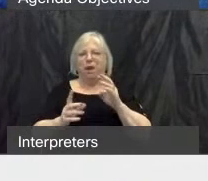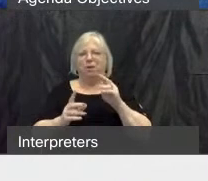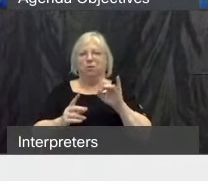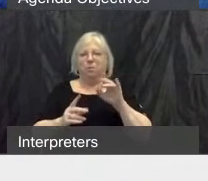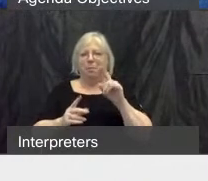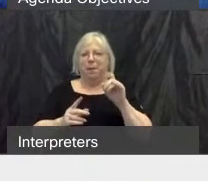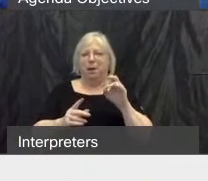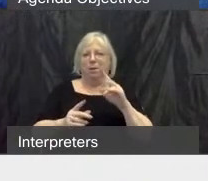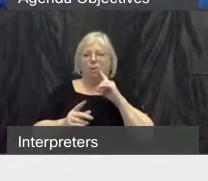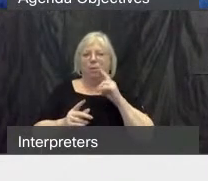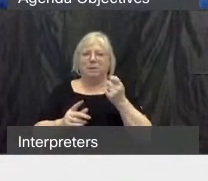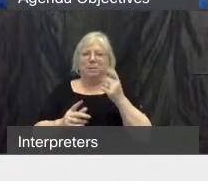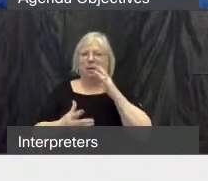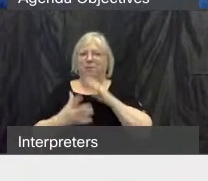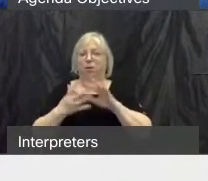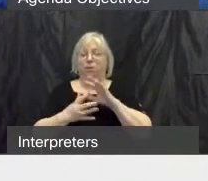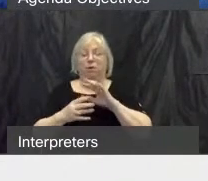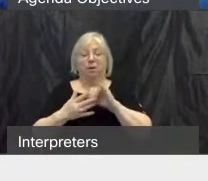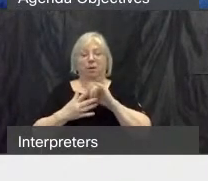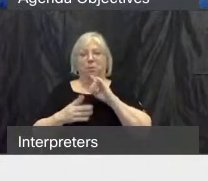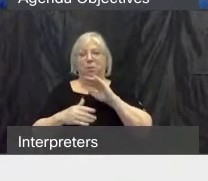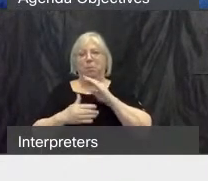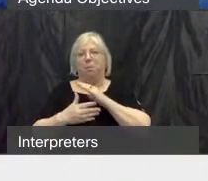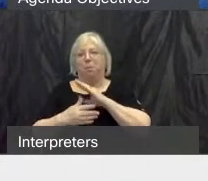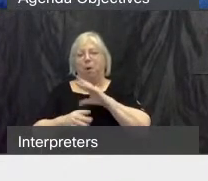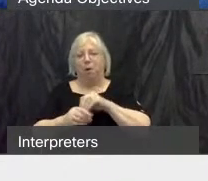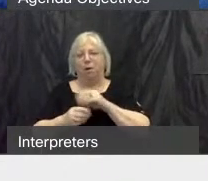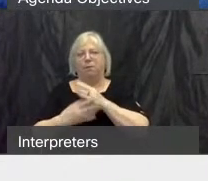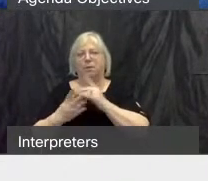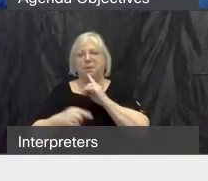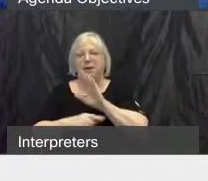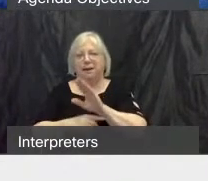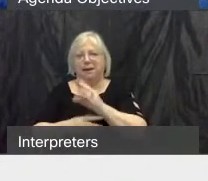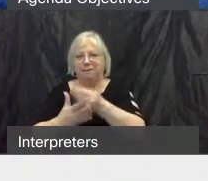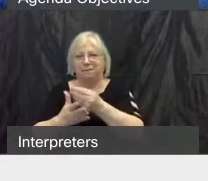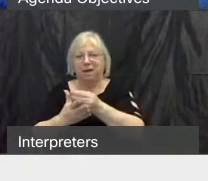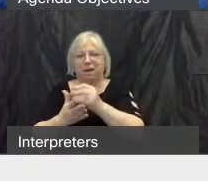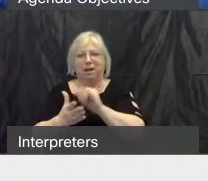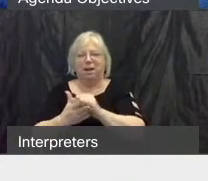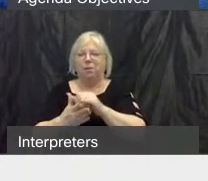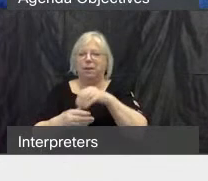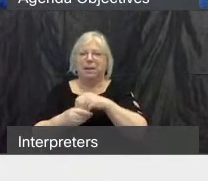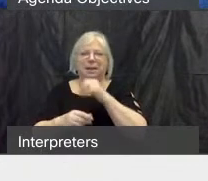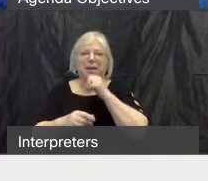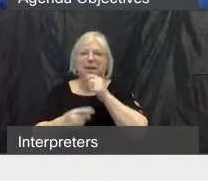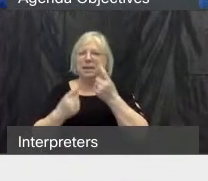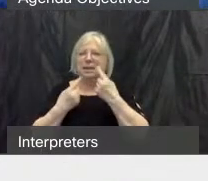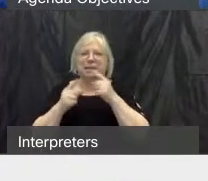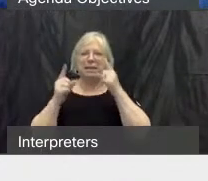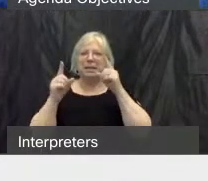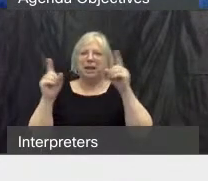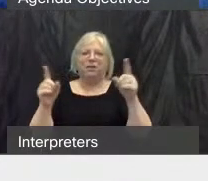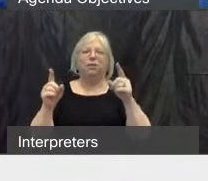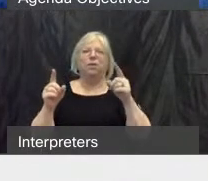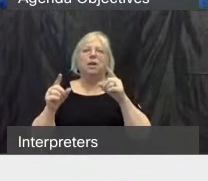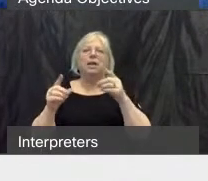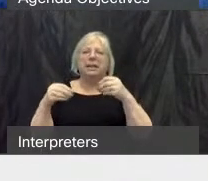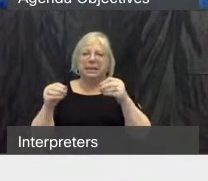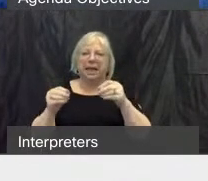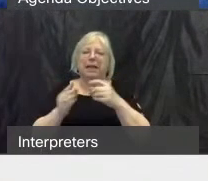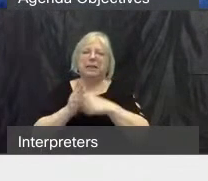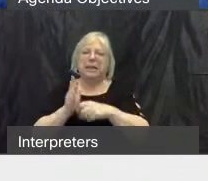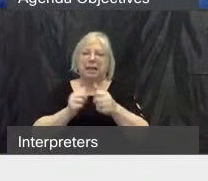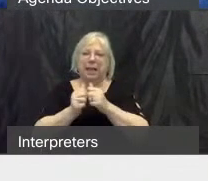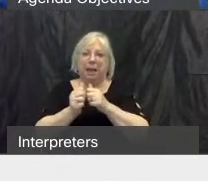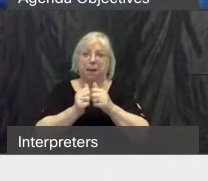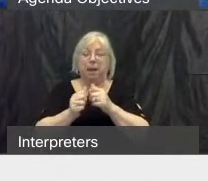part of some dedicated funding that was part of an unsuccessful sales tax campaign that we had. But the resolution